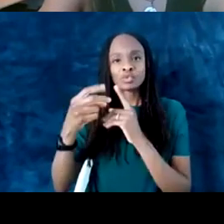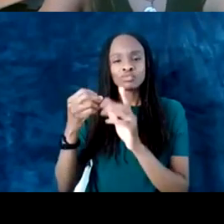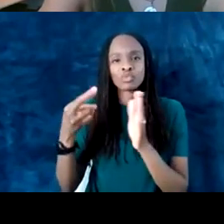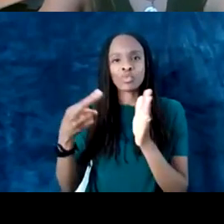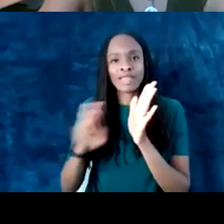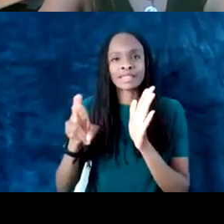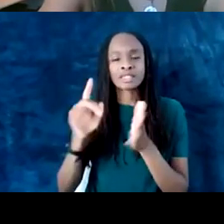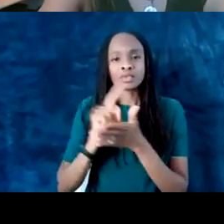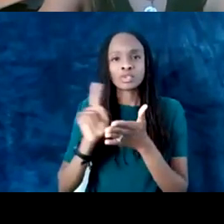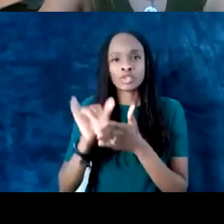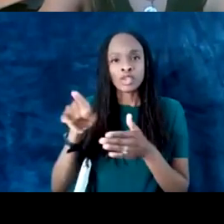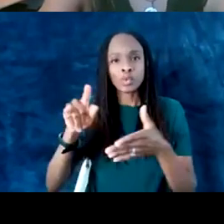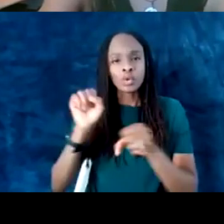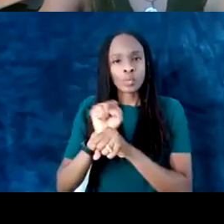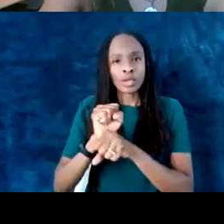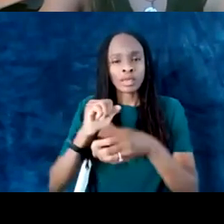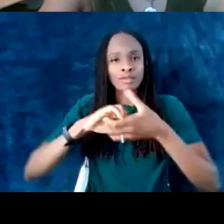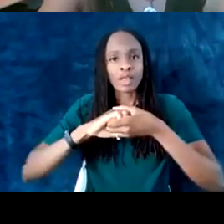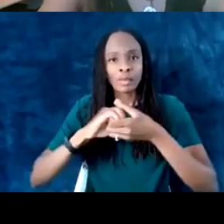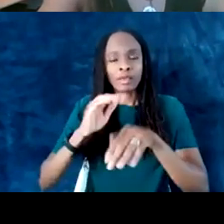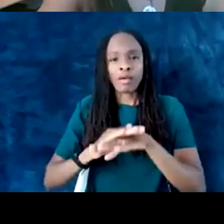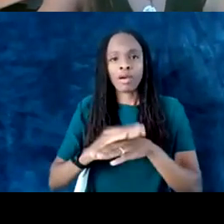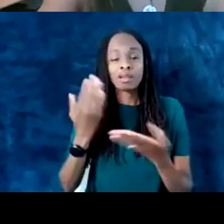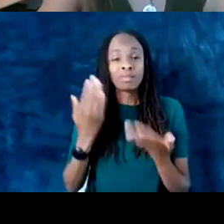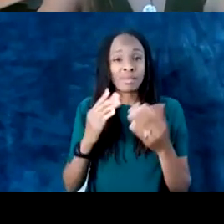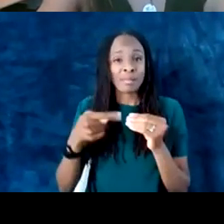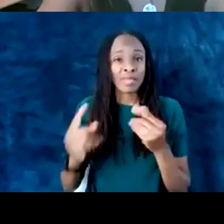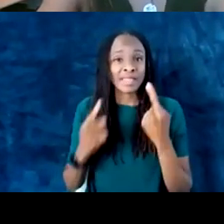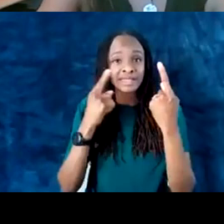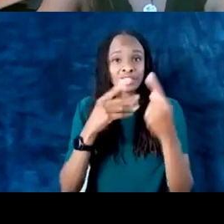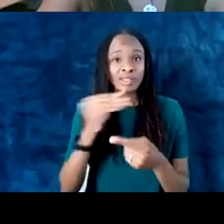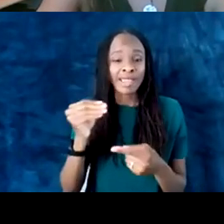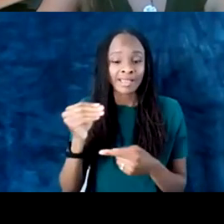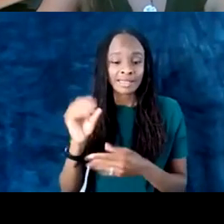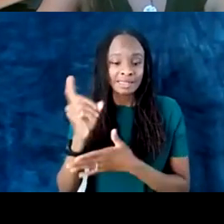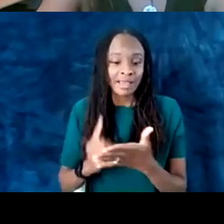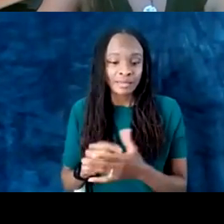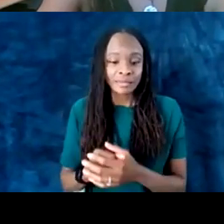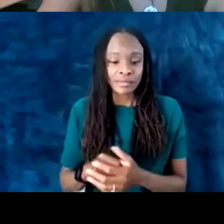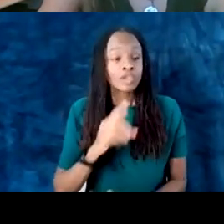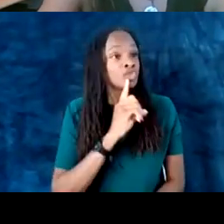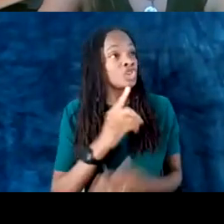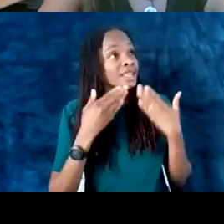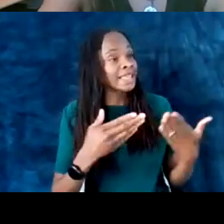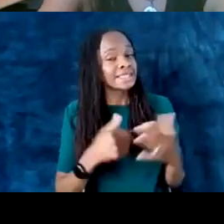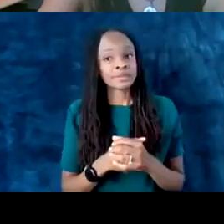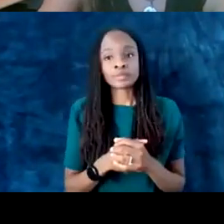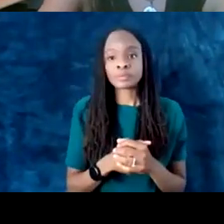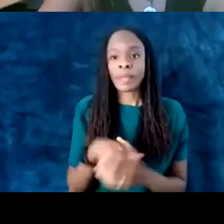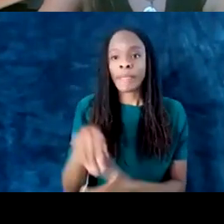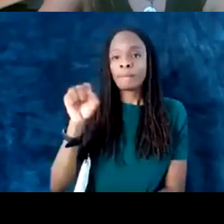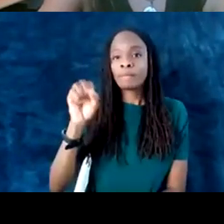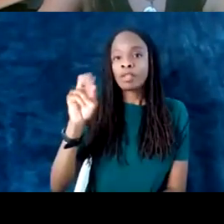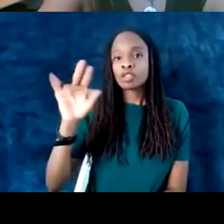are collaborating on, maybe a bit about its intention and design. Sure, thanks.